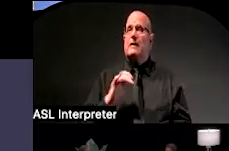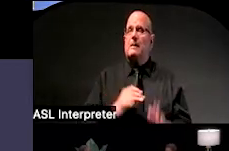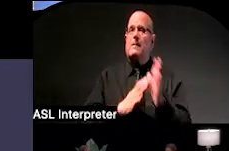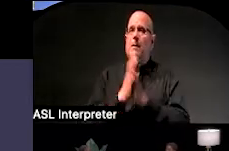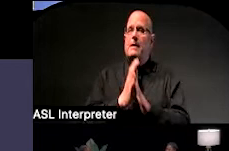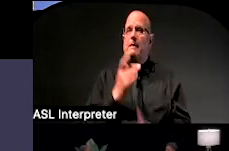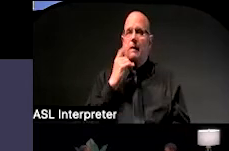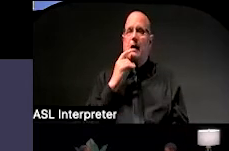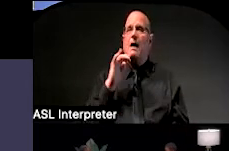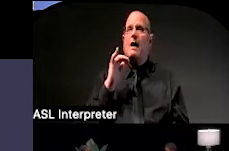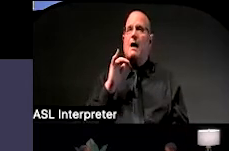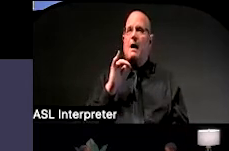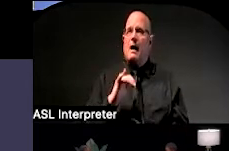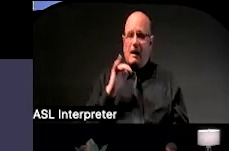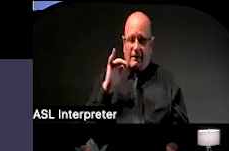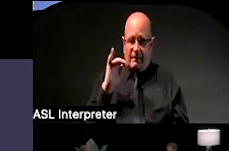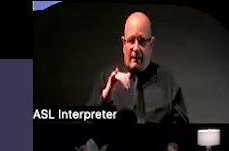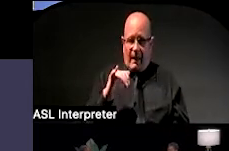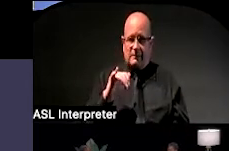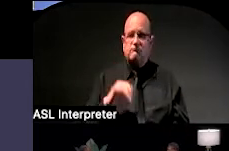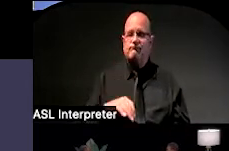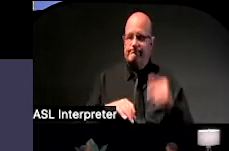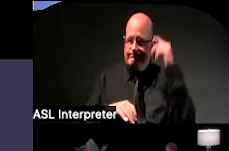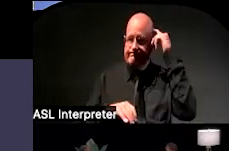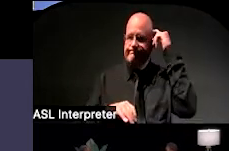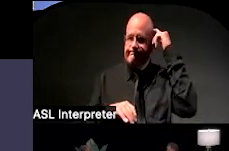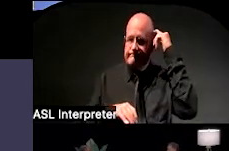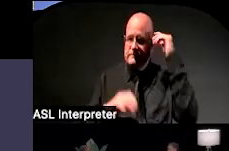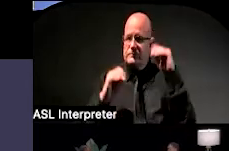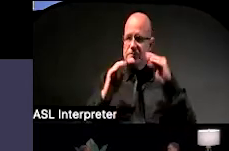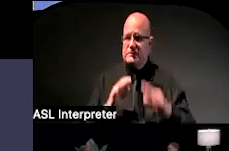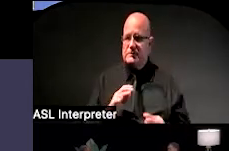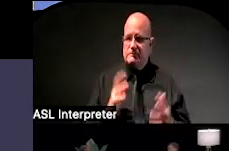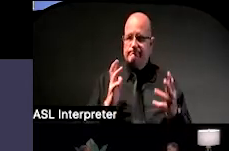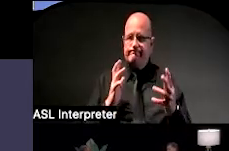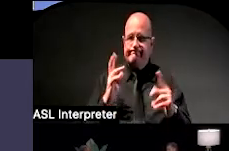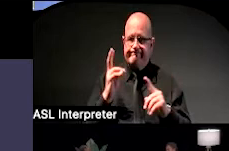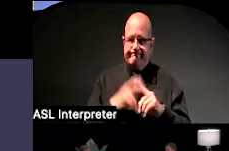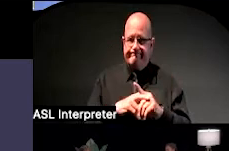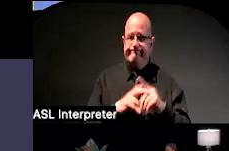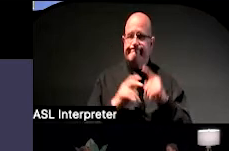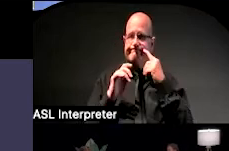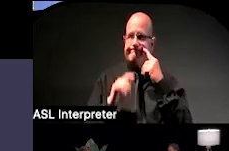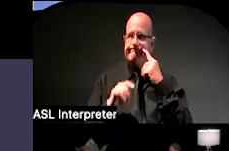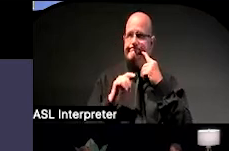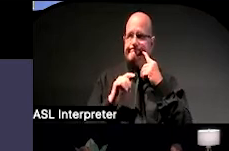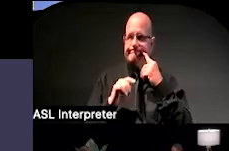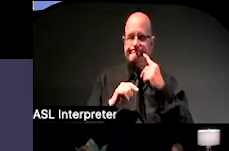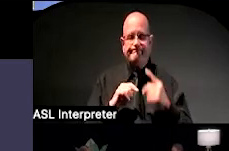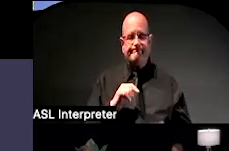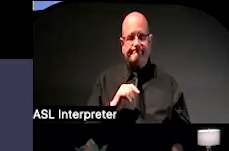think, okay, so that's an implication for the future. And then